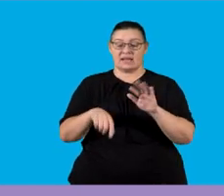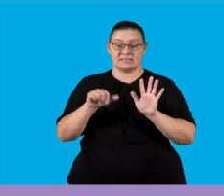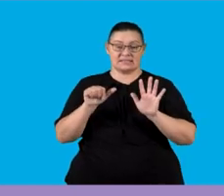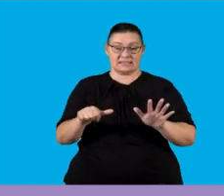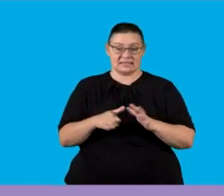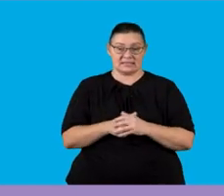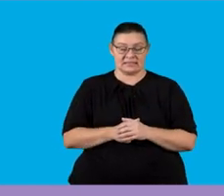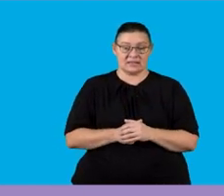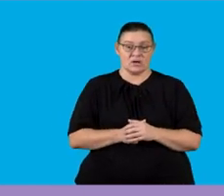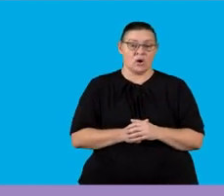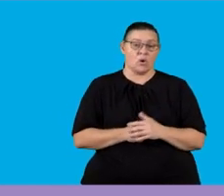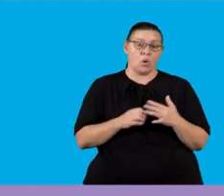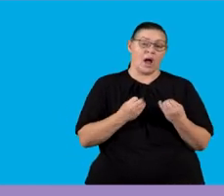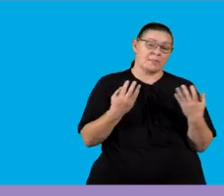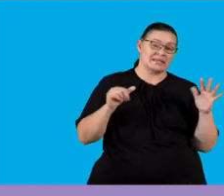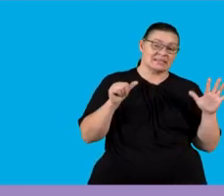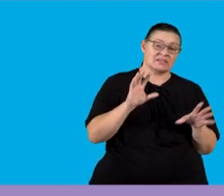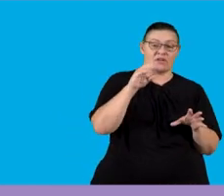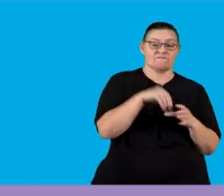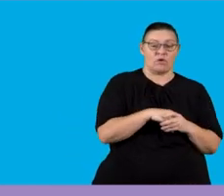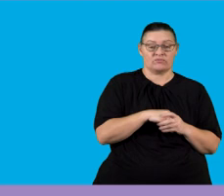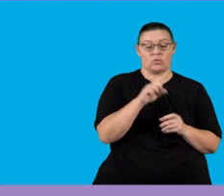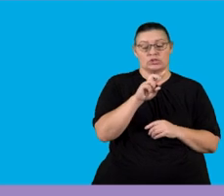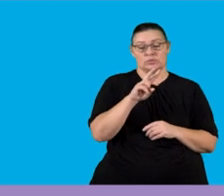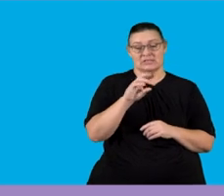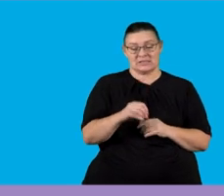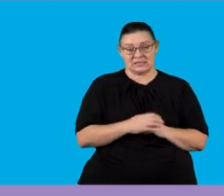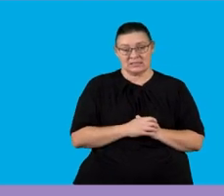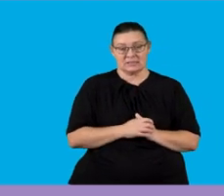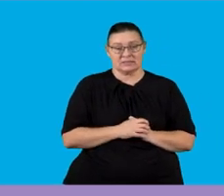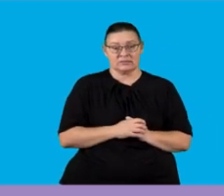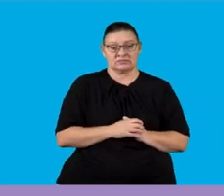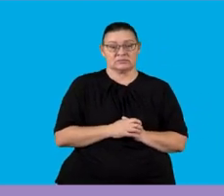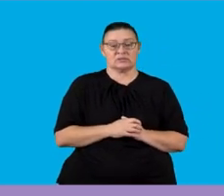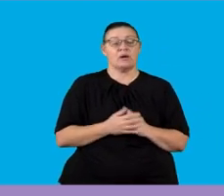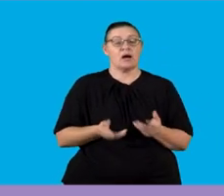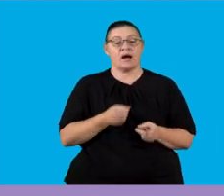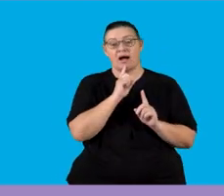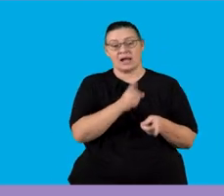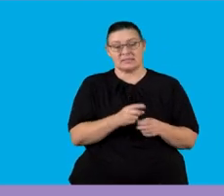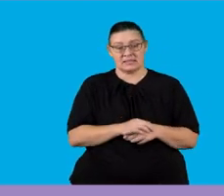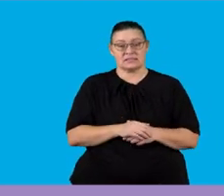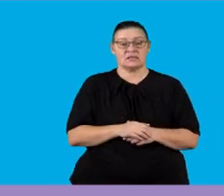be 20. So this means that our